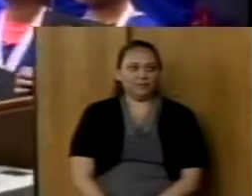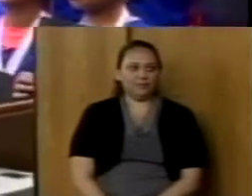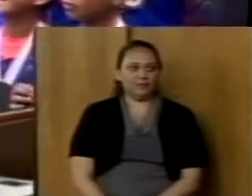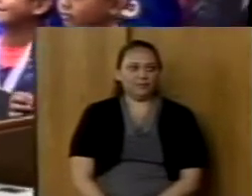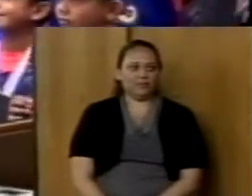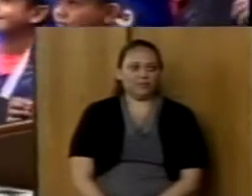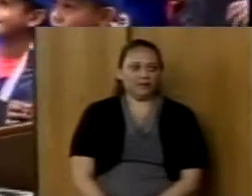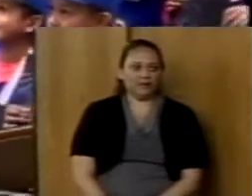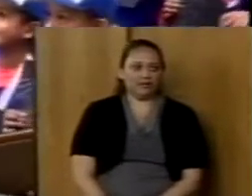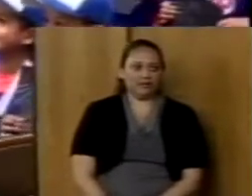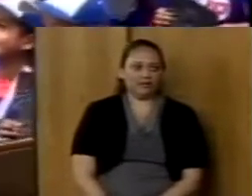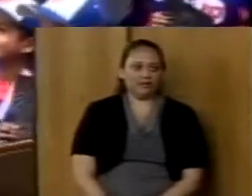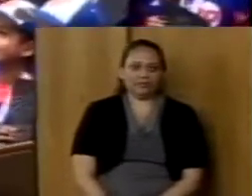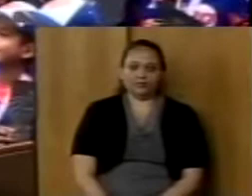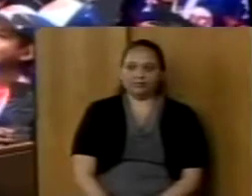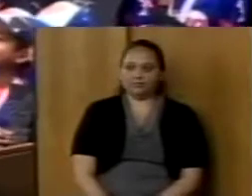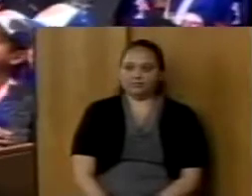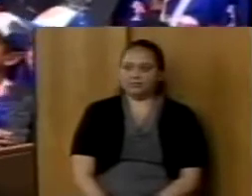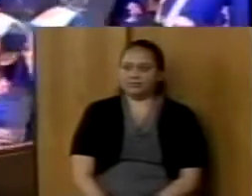Come on up.